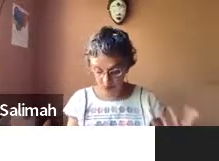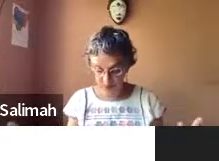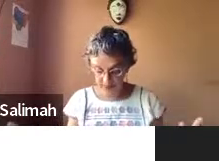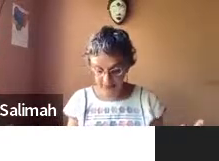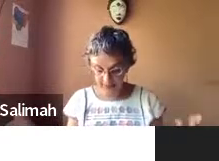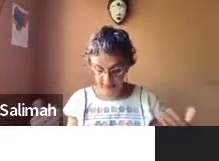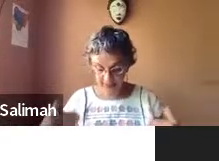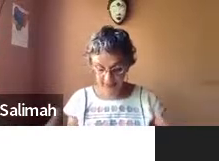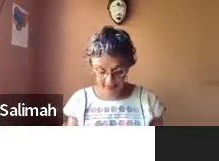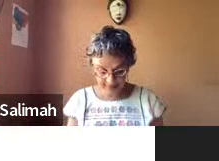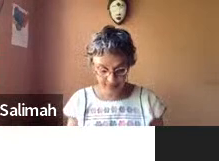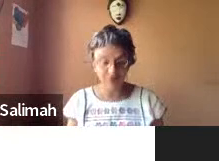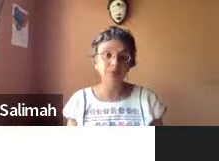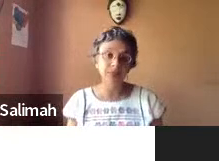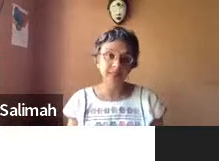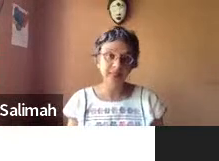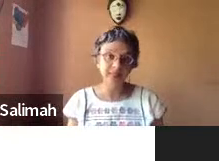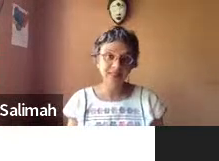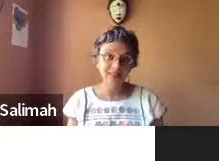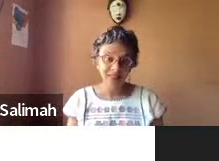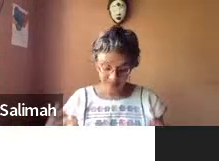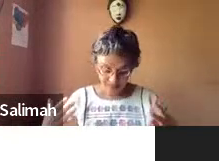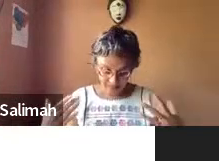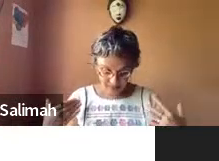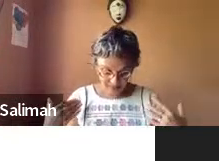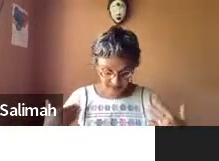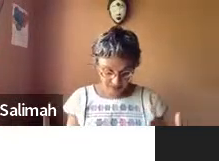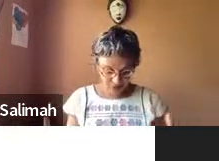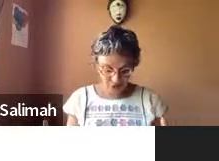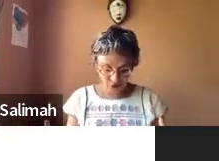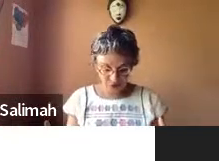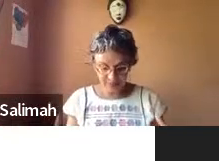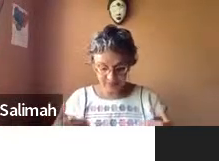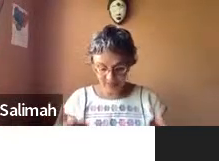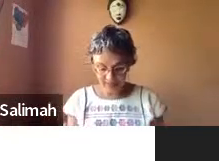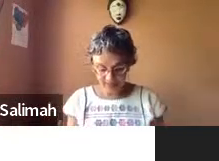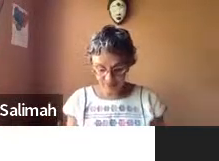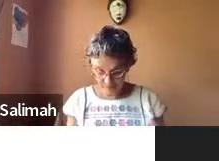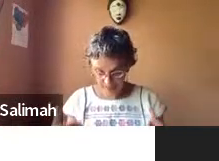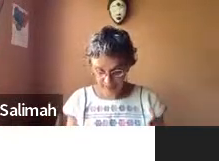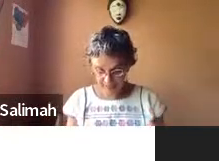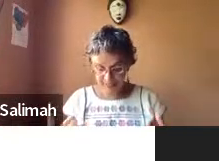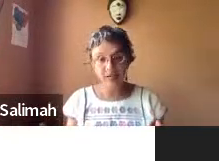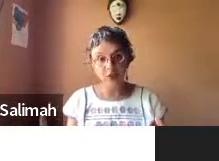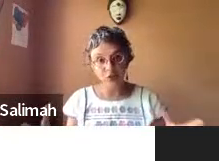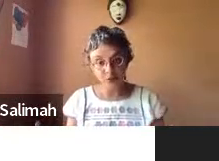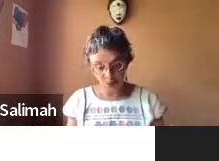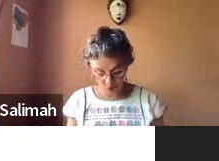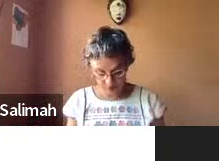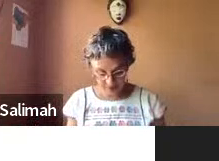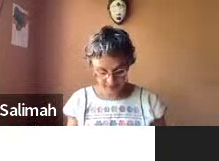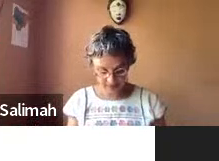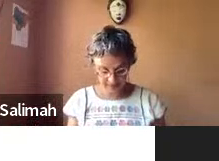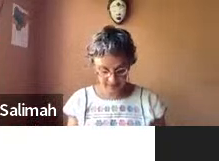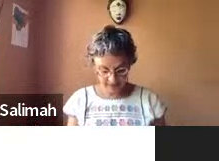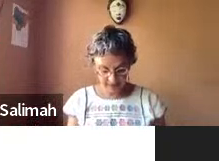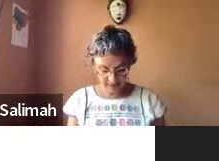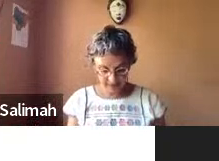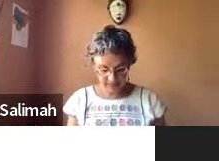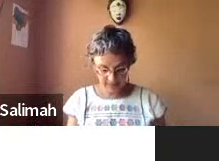Africa, only 6 governments instituted unpaid care